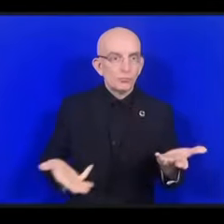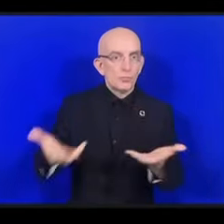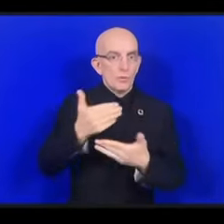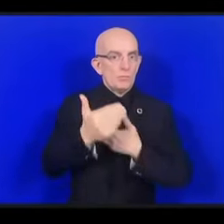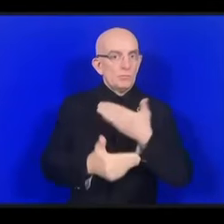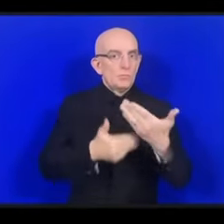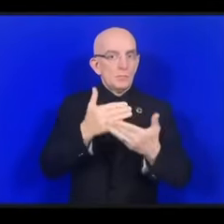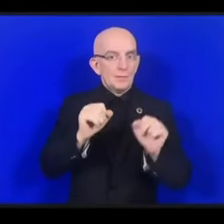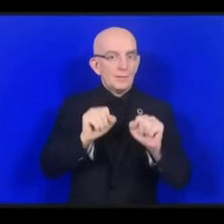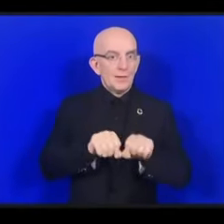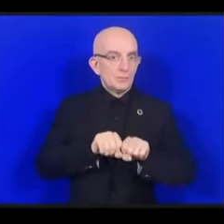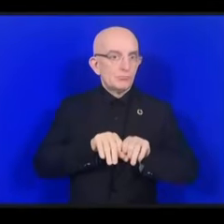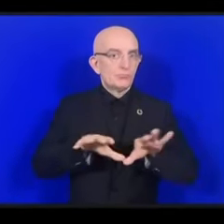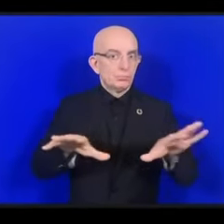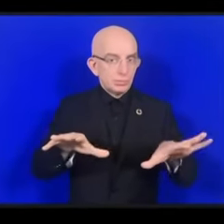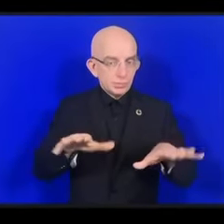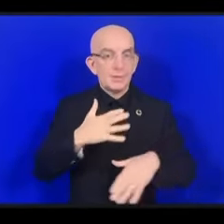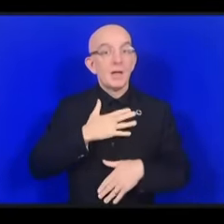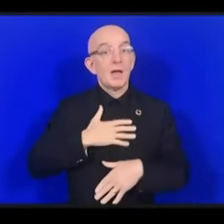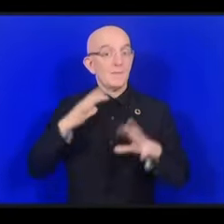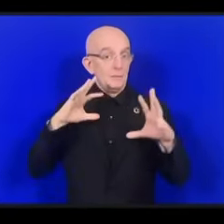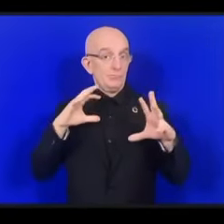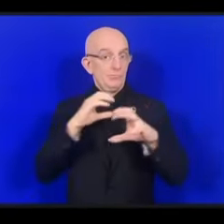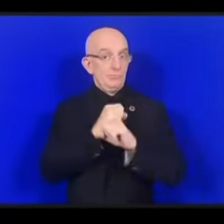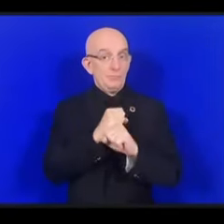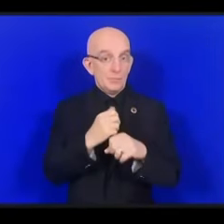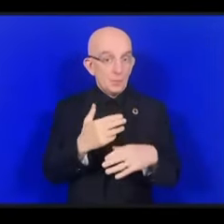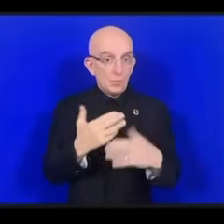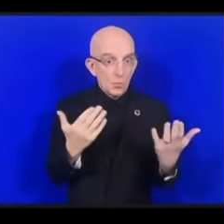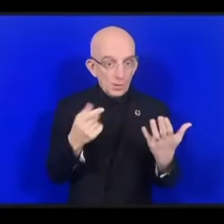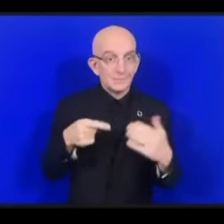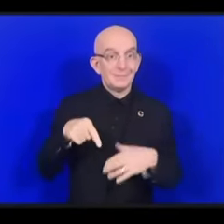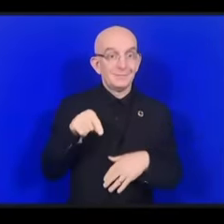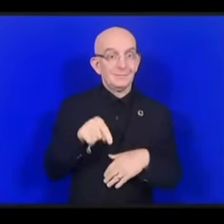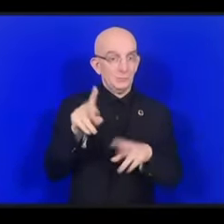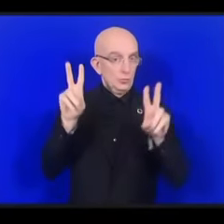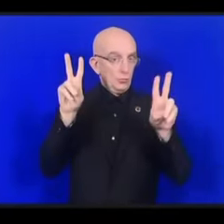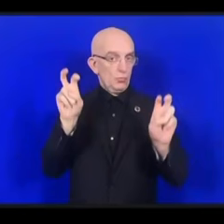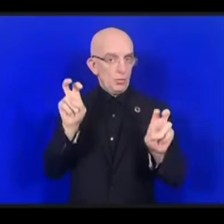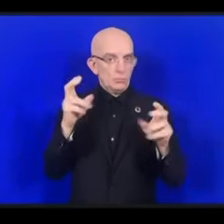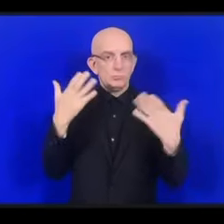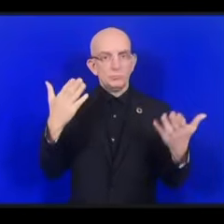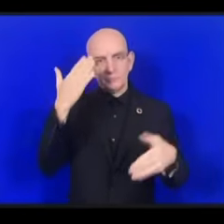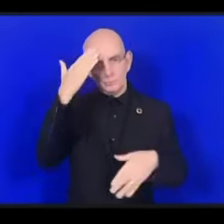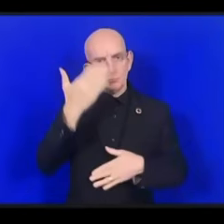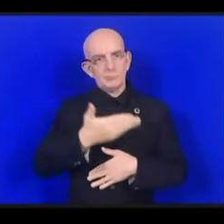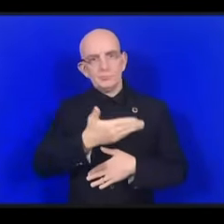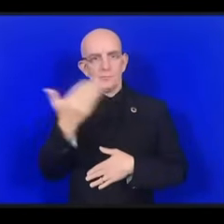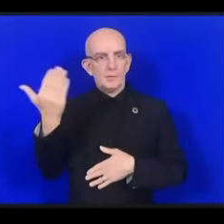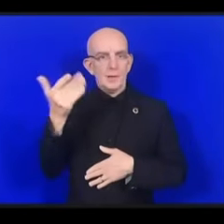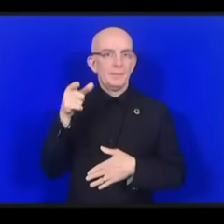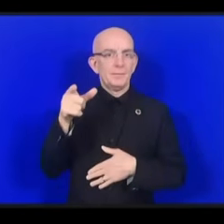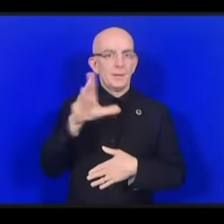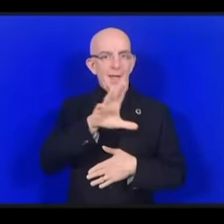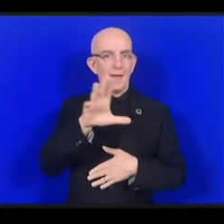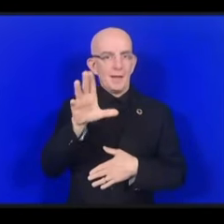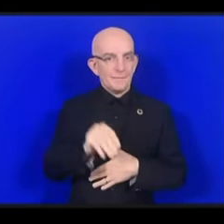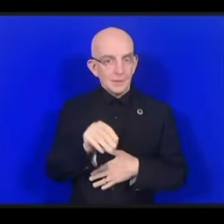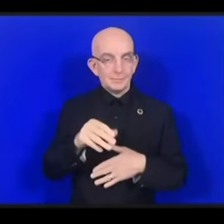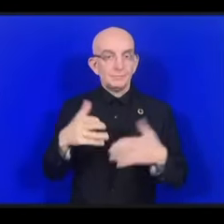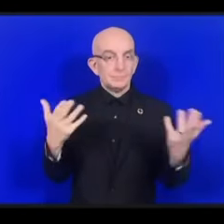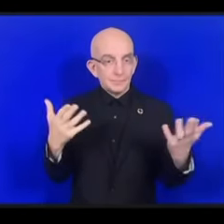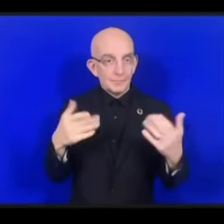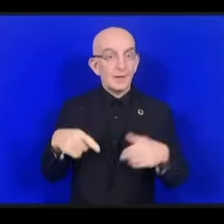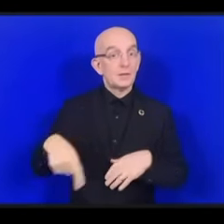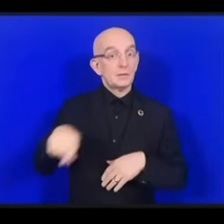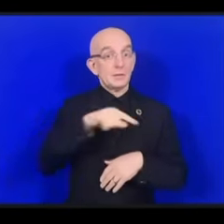famous African proverb that says, and I quote, "If we want to go fast, go alone. If we